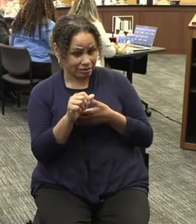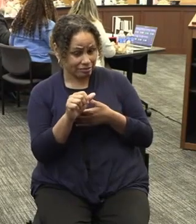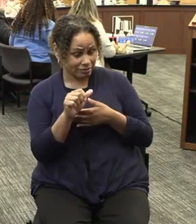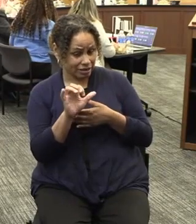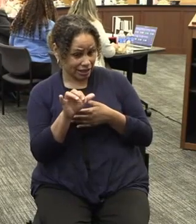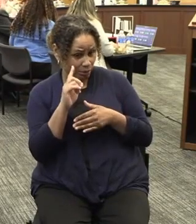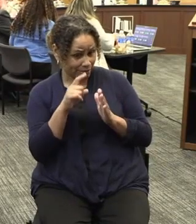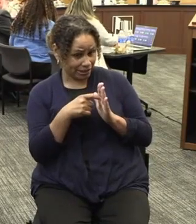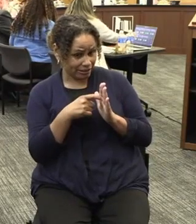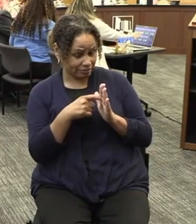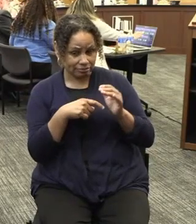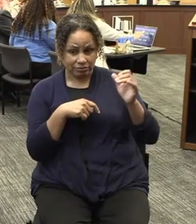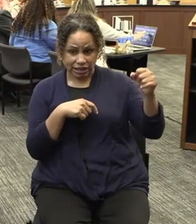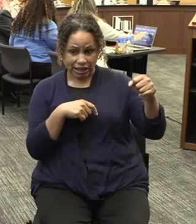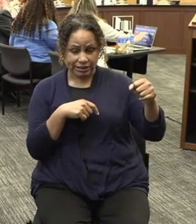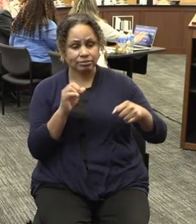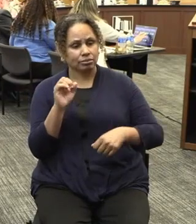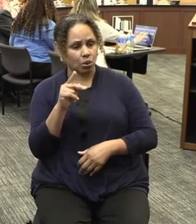Okay, thank you.